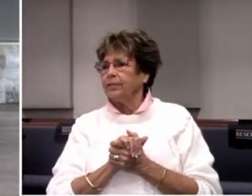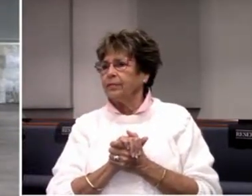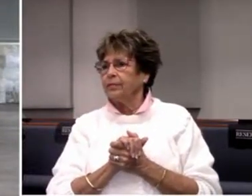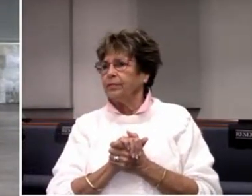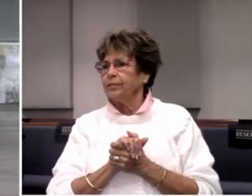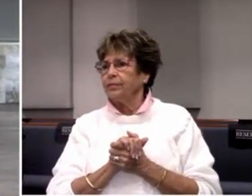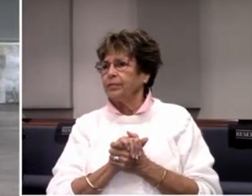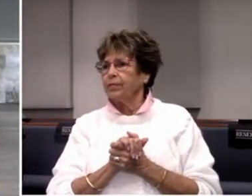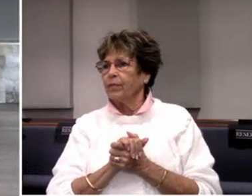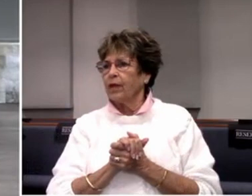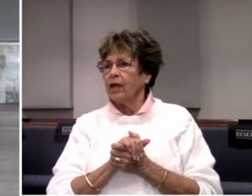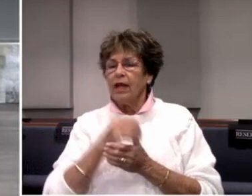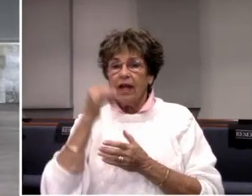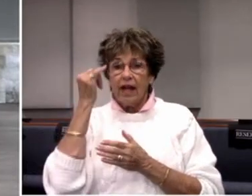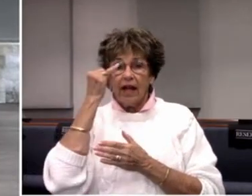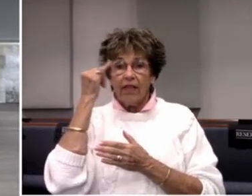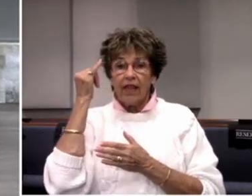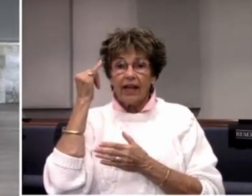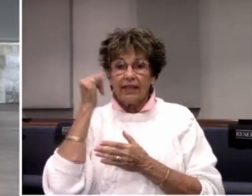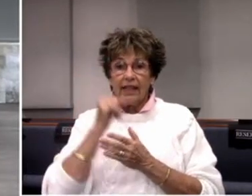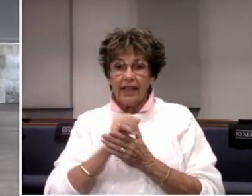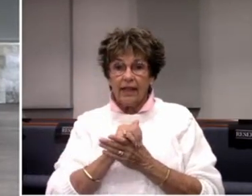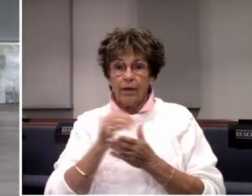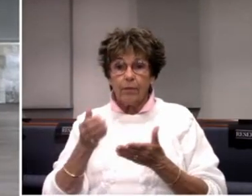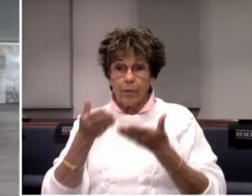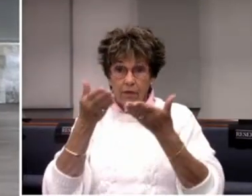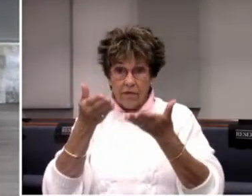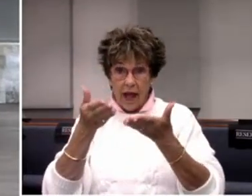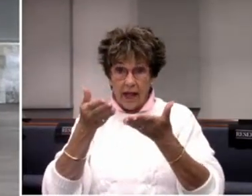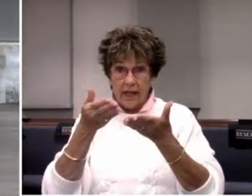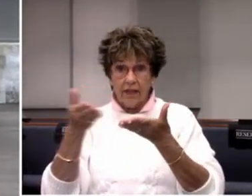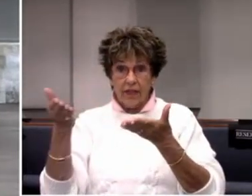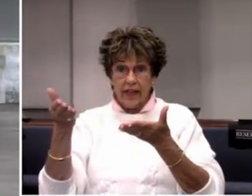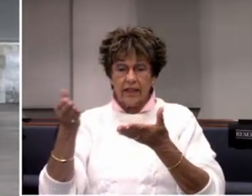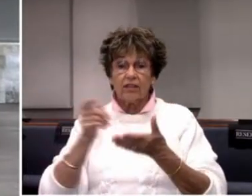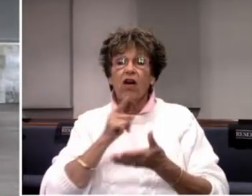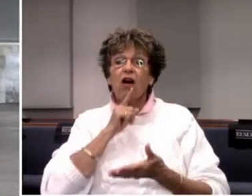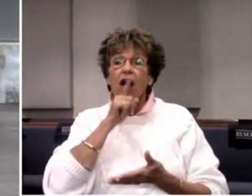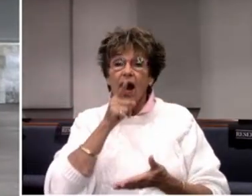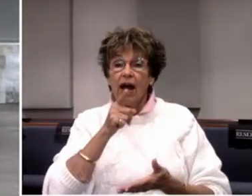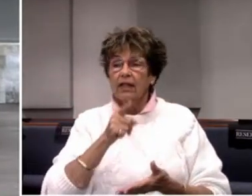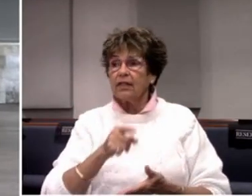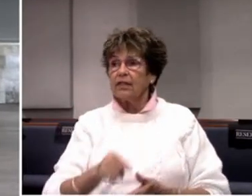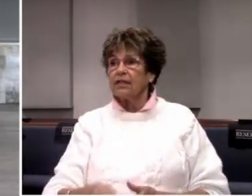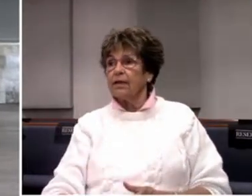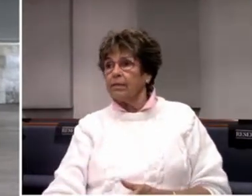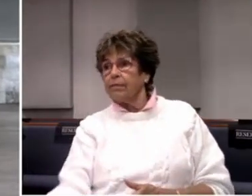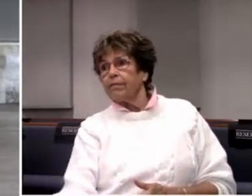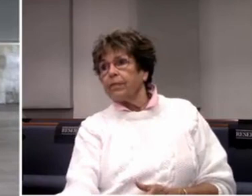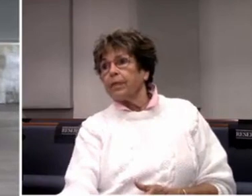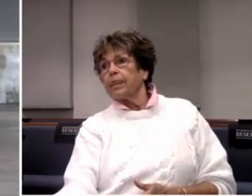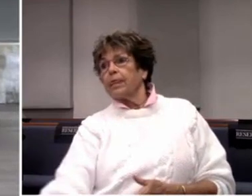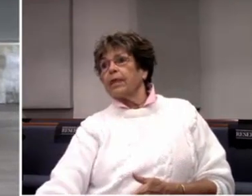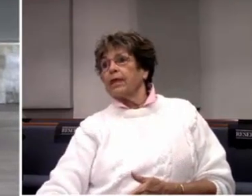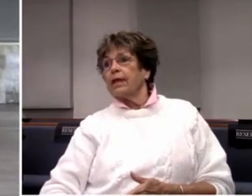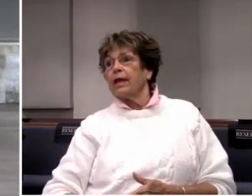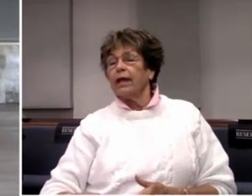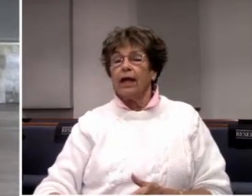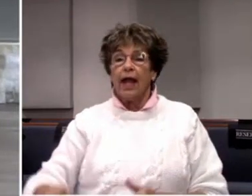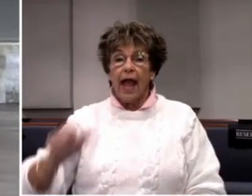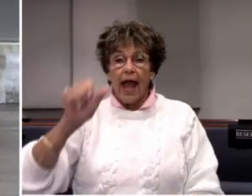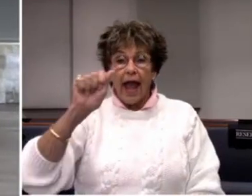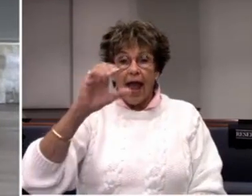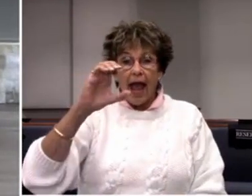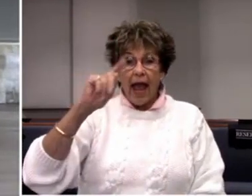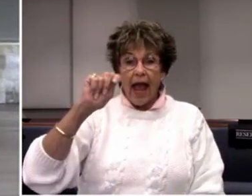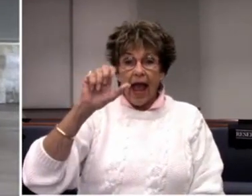this idea of providing for things honest. I had Randy put six verses together. Look at Acts chapter 6, verse number 3.